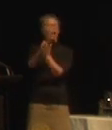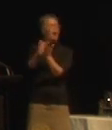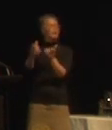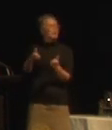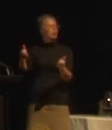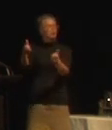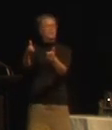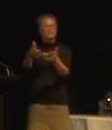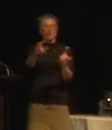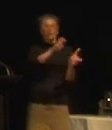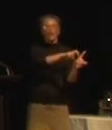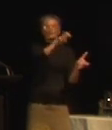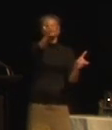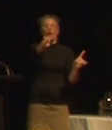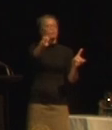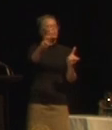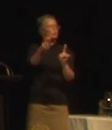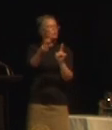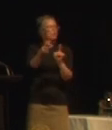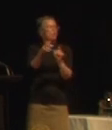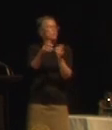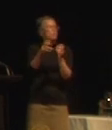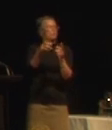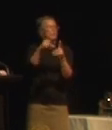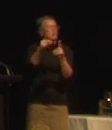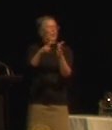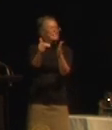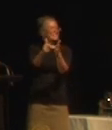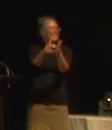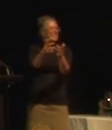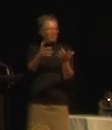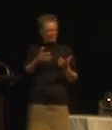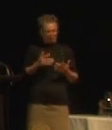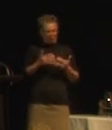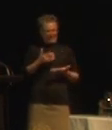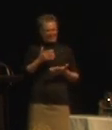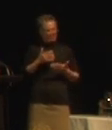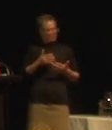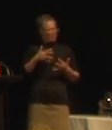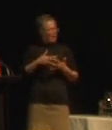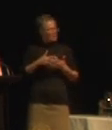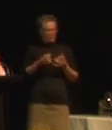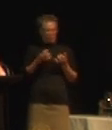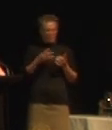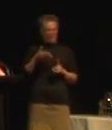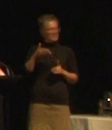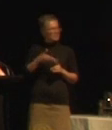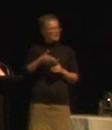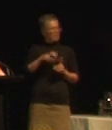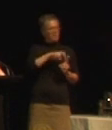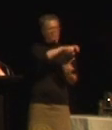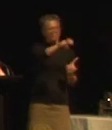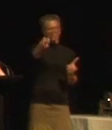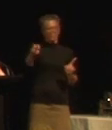NZ or whatever through Wikidata that has already made the matching for you in many cases. It is massively